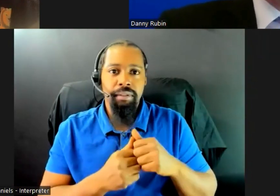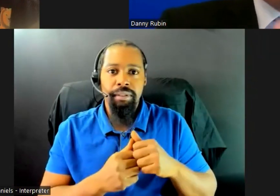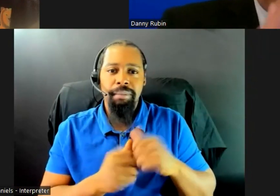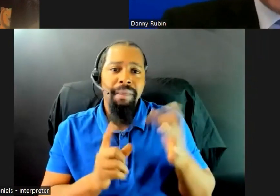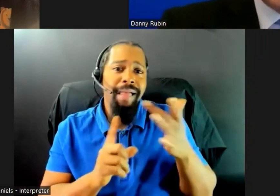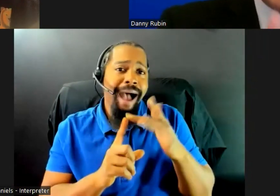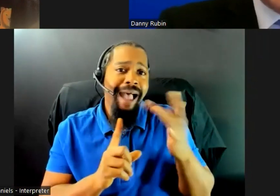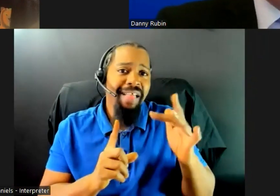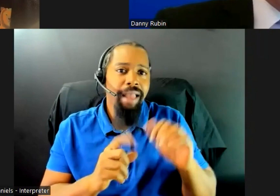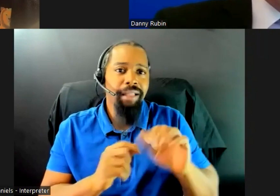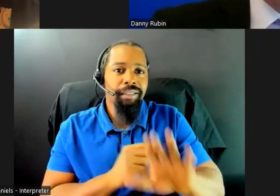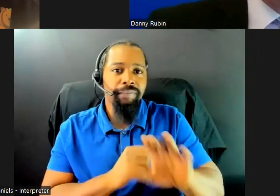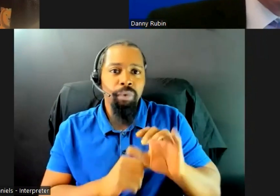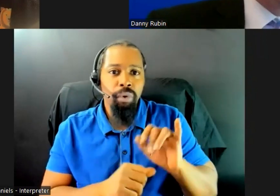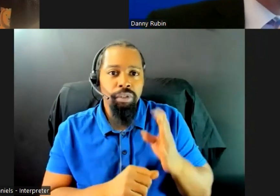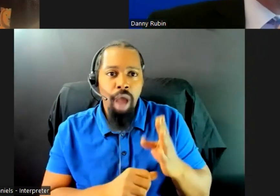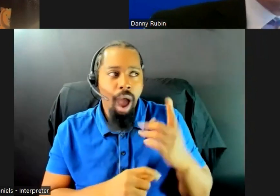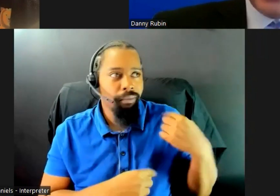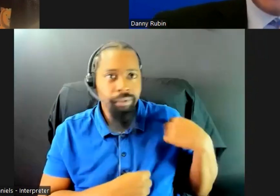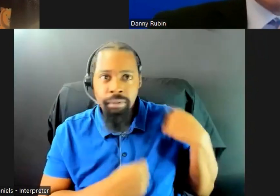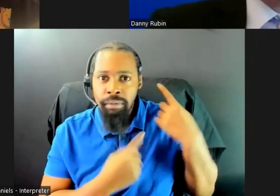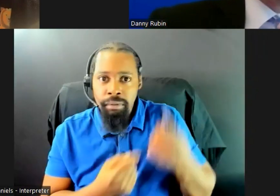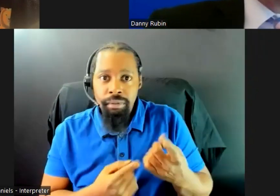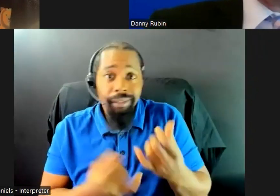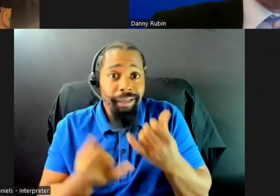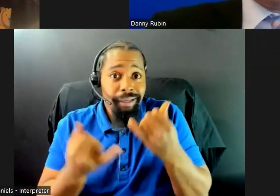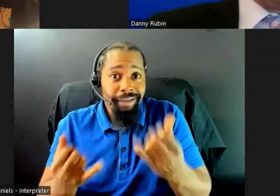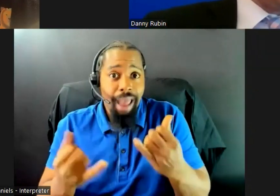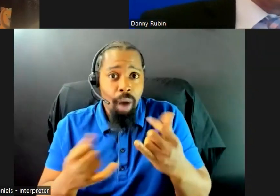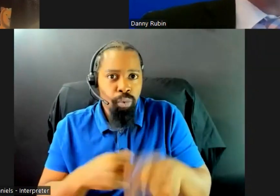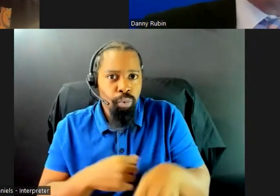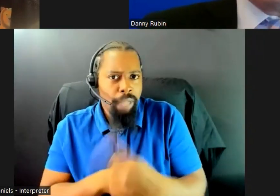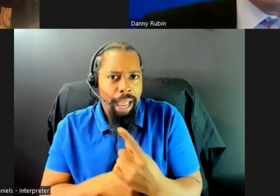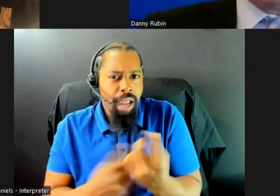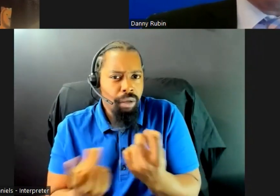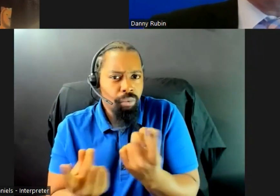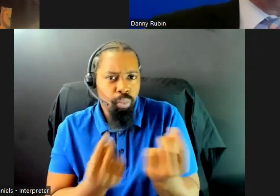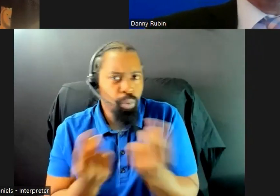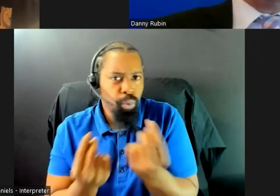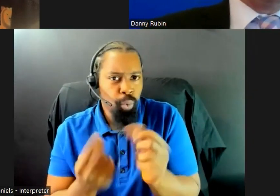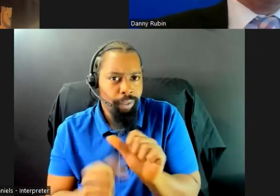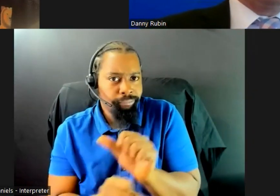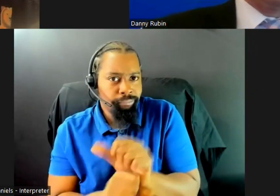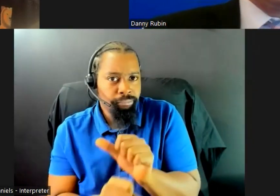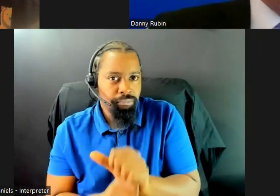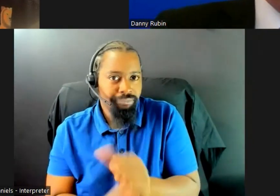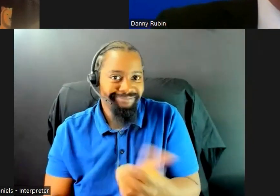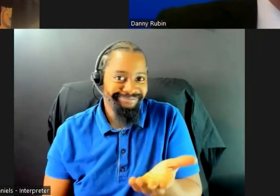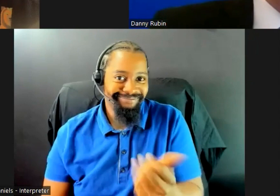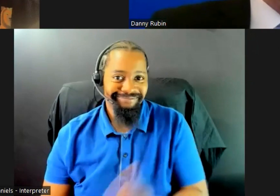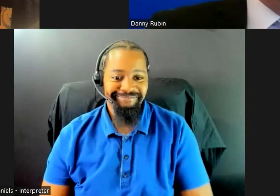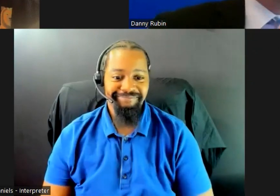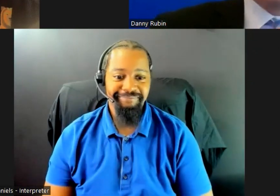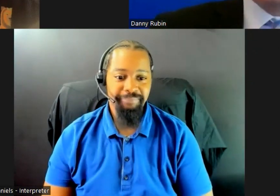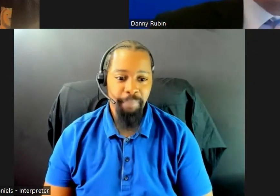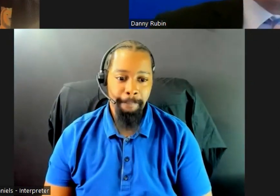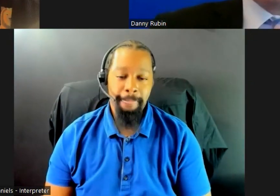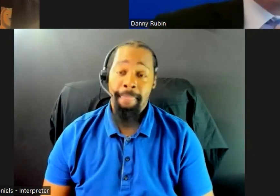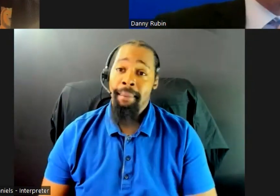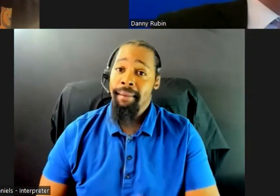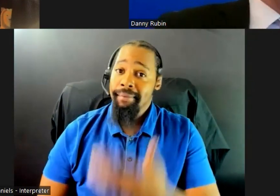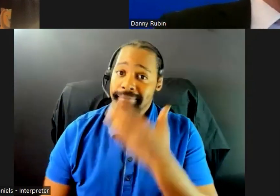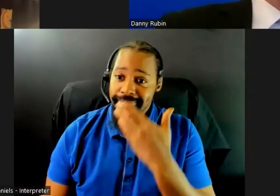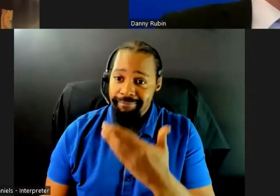and what exactly your job is today. Let's start with that. Thank you for being here. Well, thank you for having me.